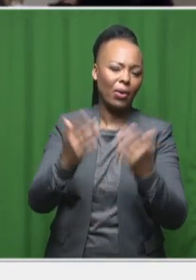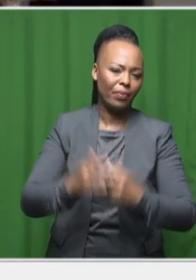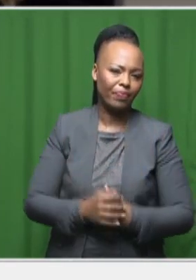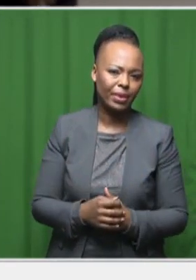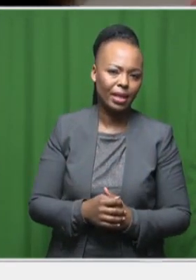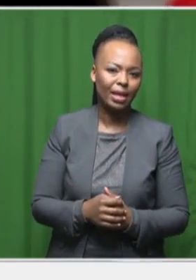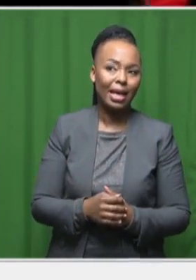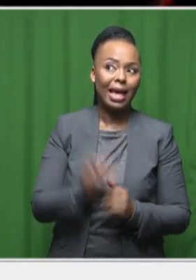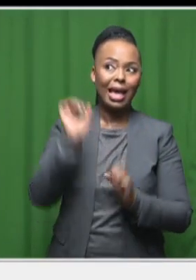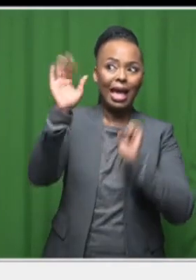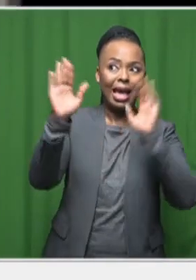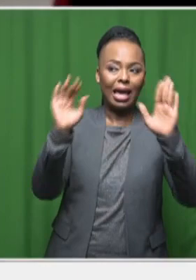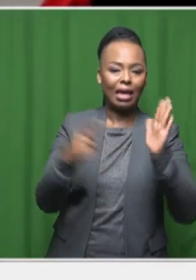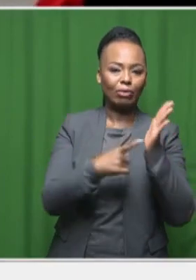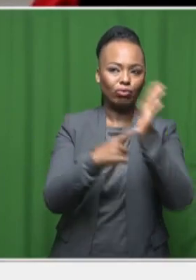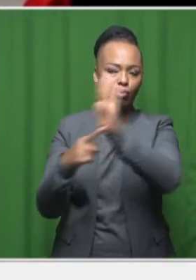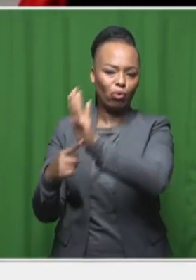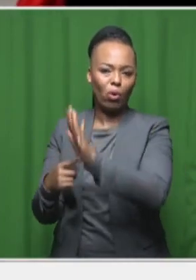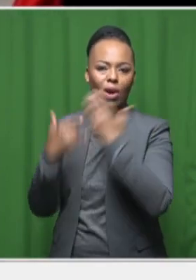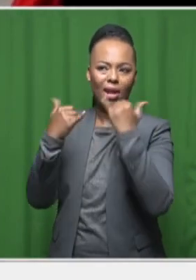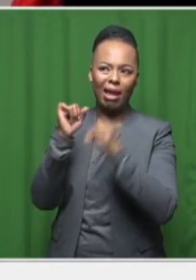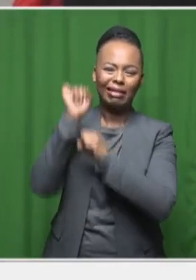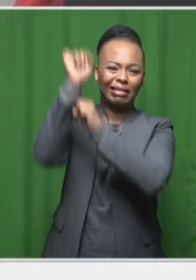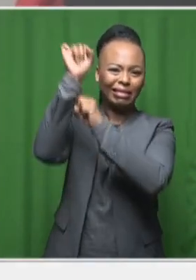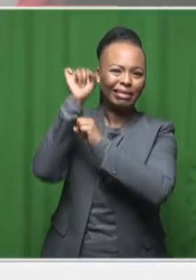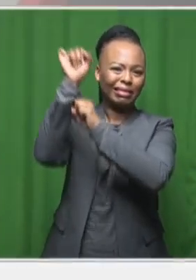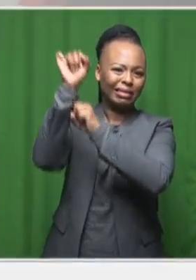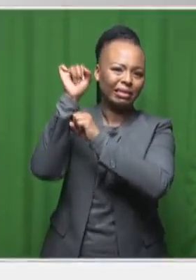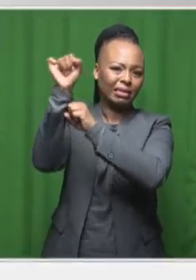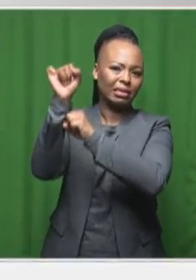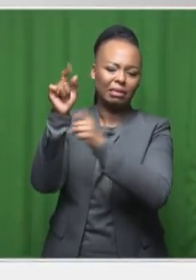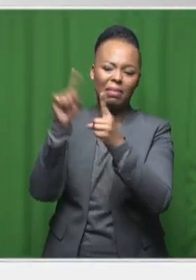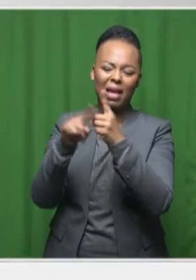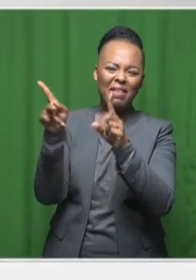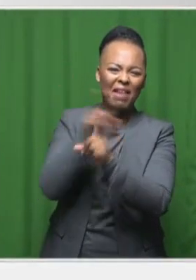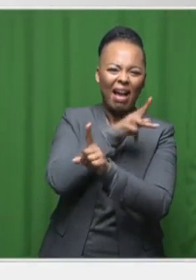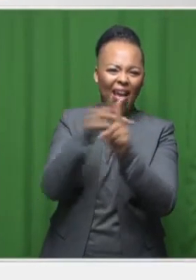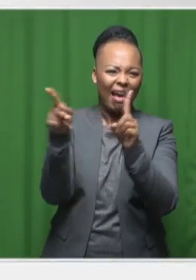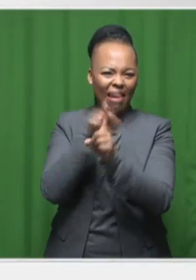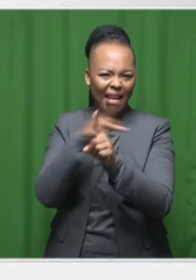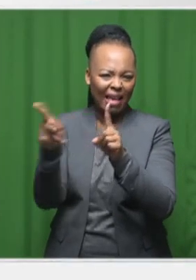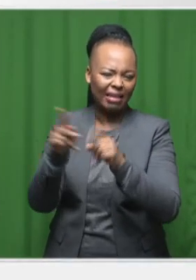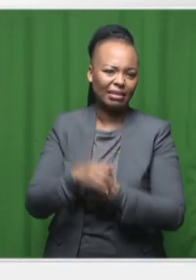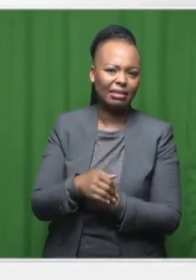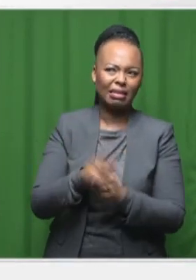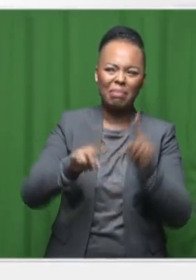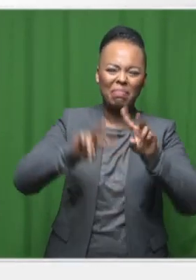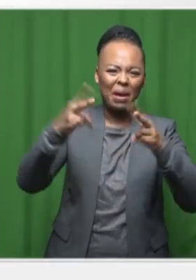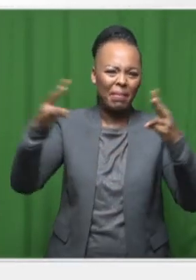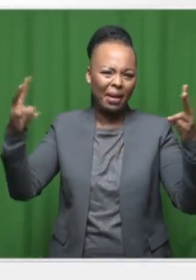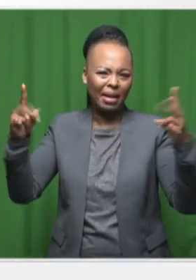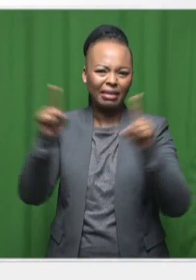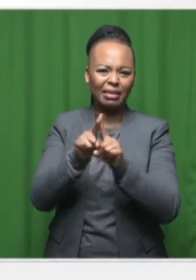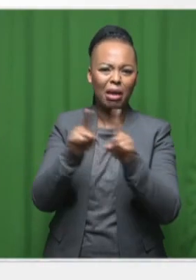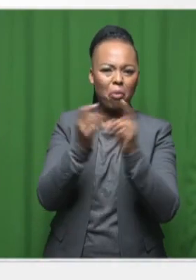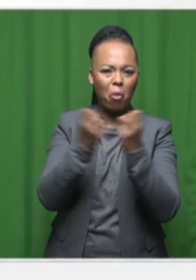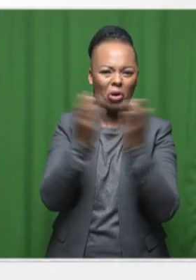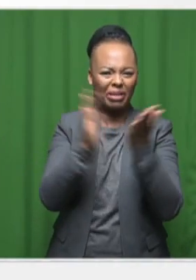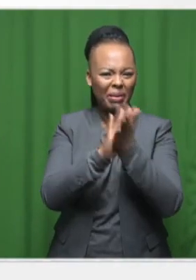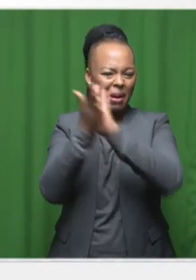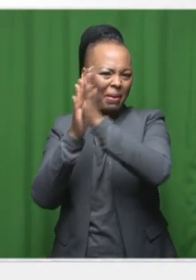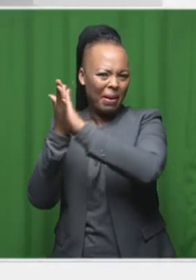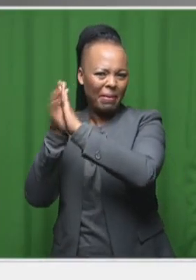exhibition showcasing narratives around protest and violence, oppressive spaces including statues reflecting elements of